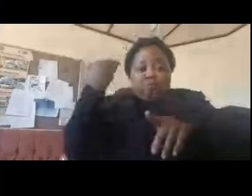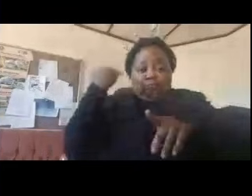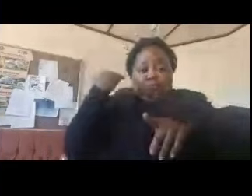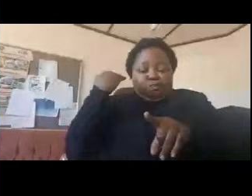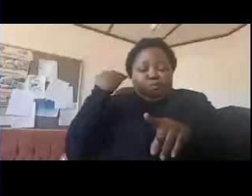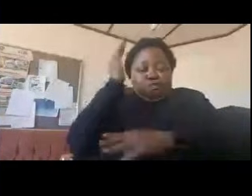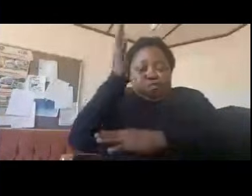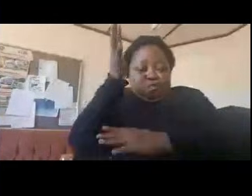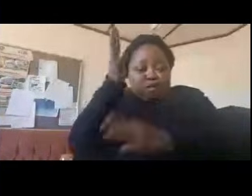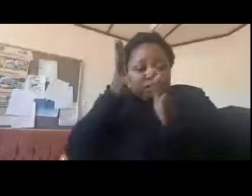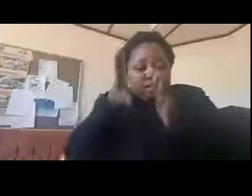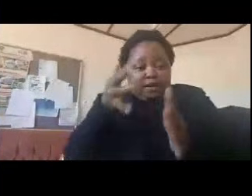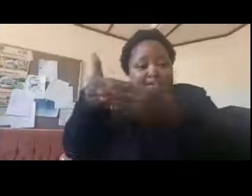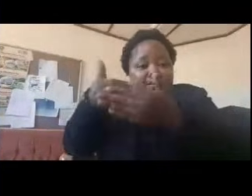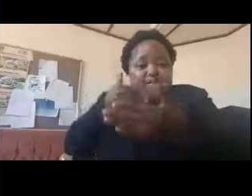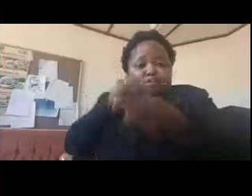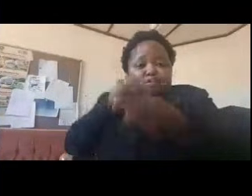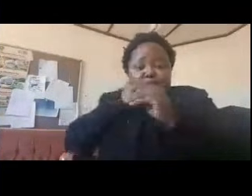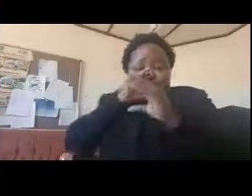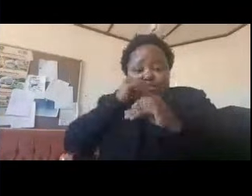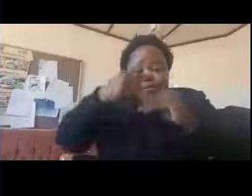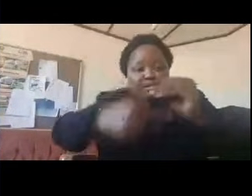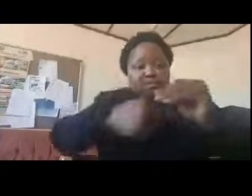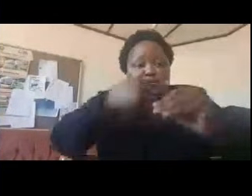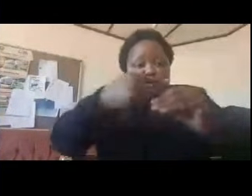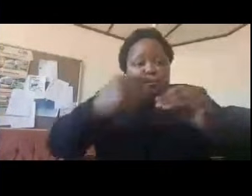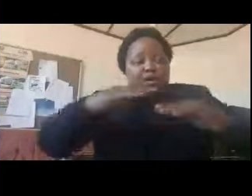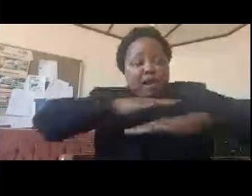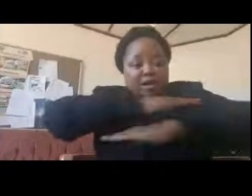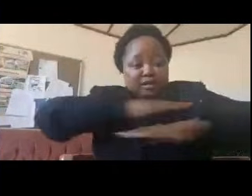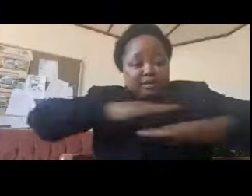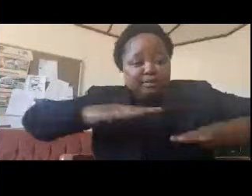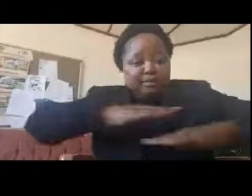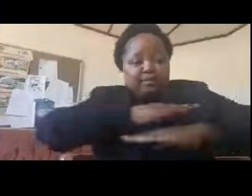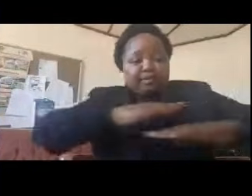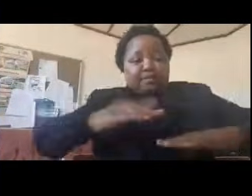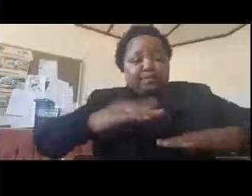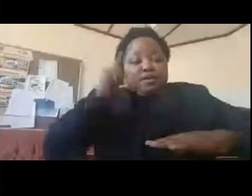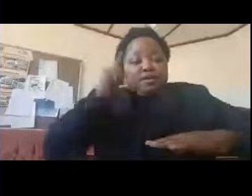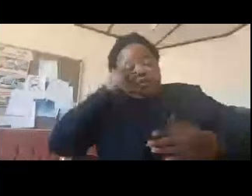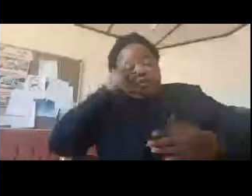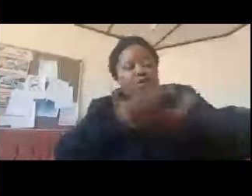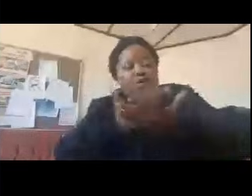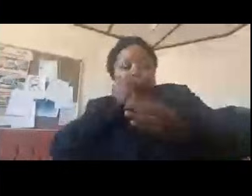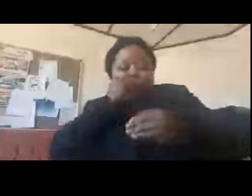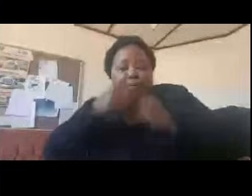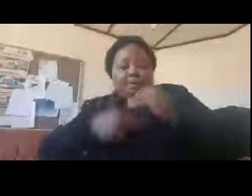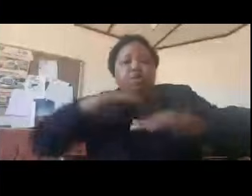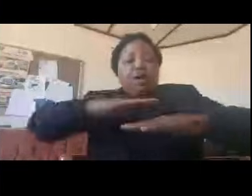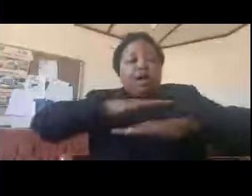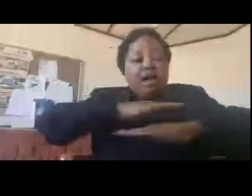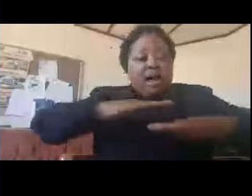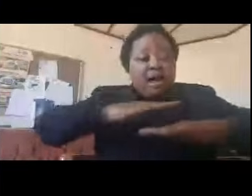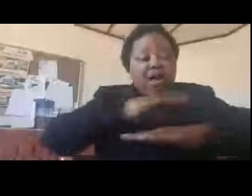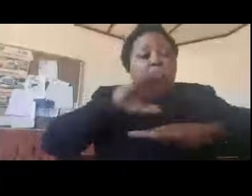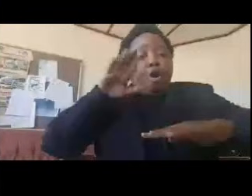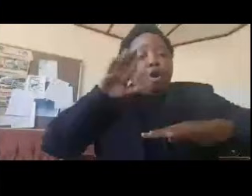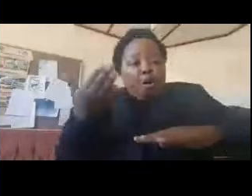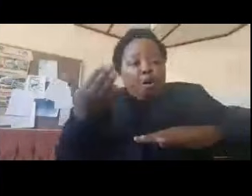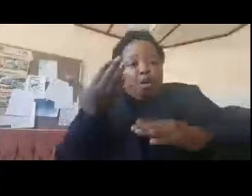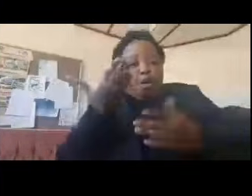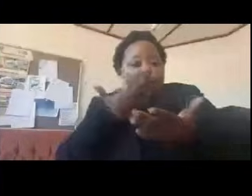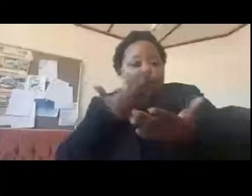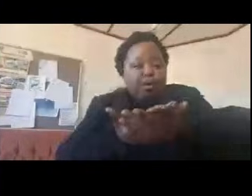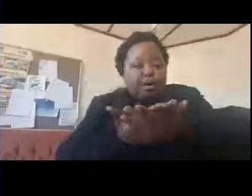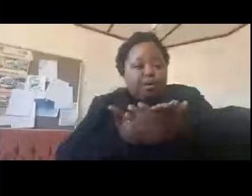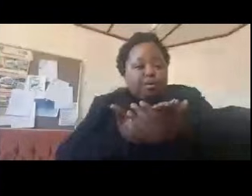that. We think we can get into the shelter, or can she get